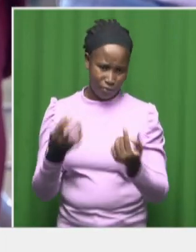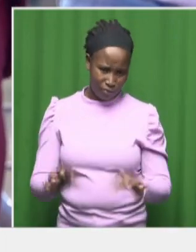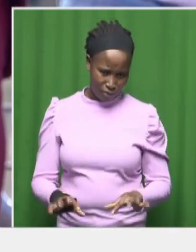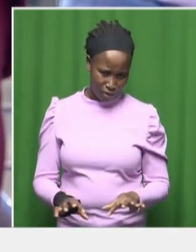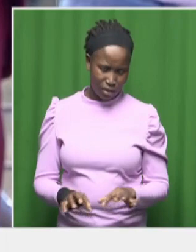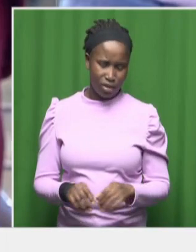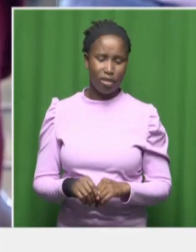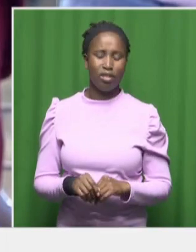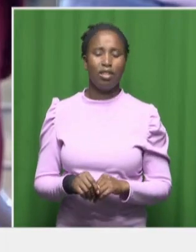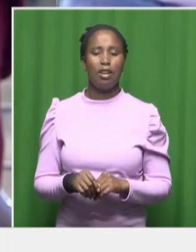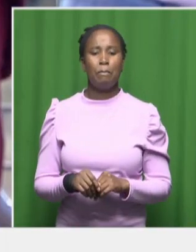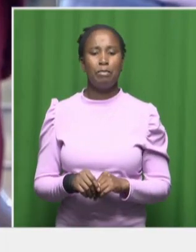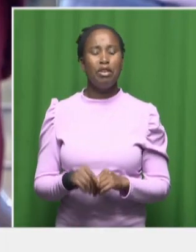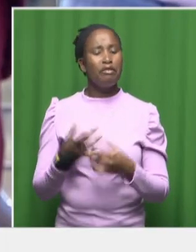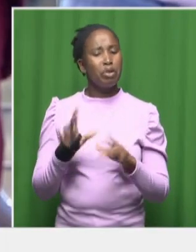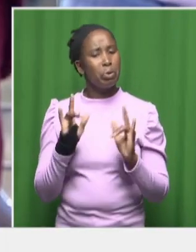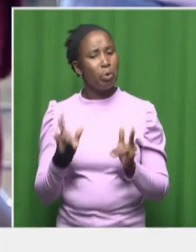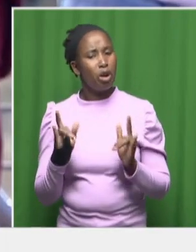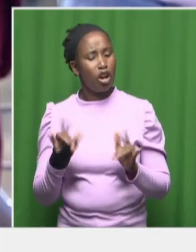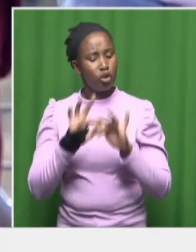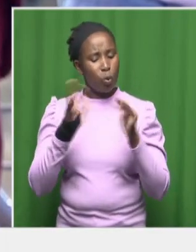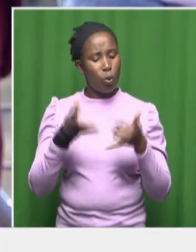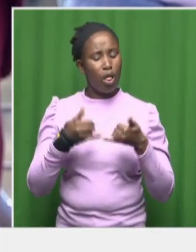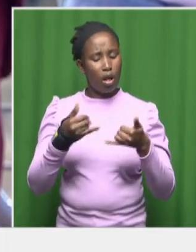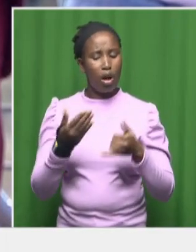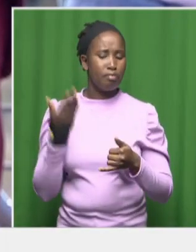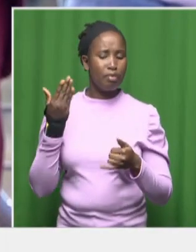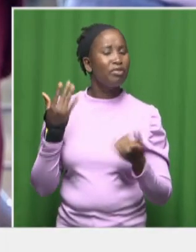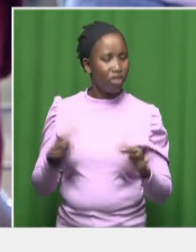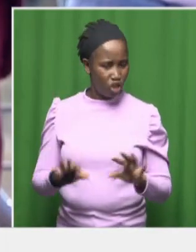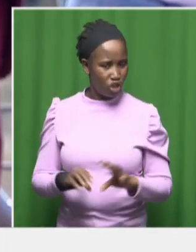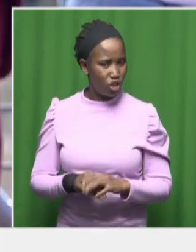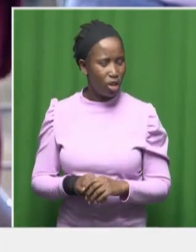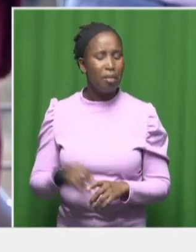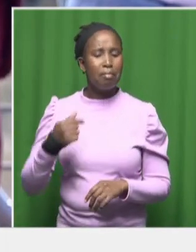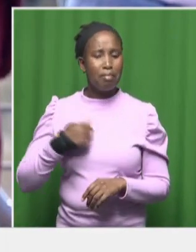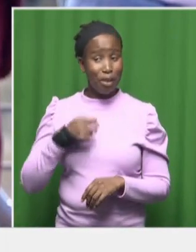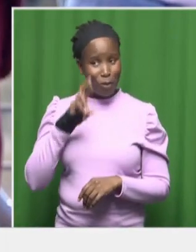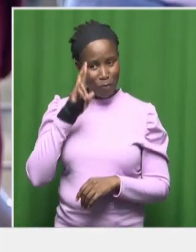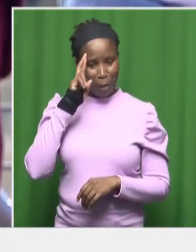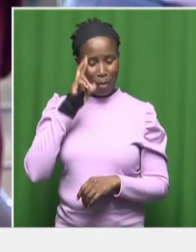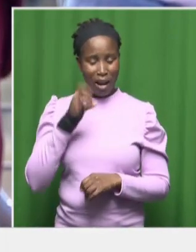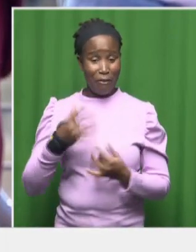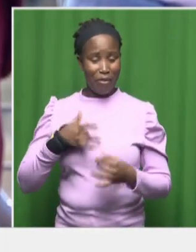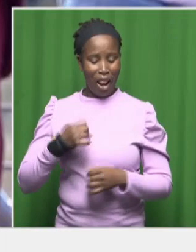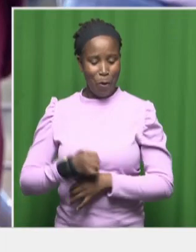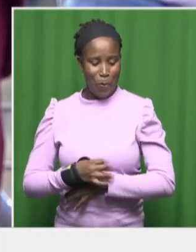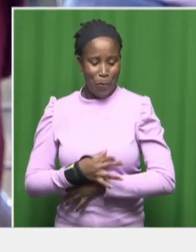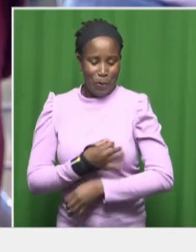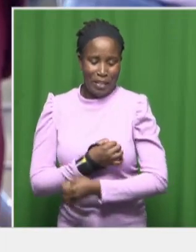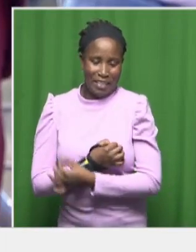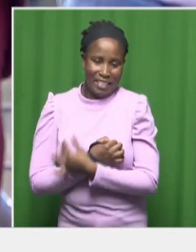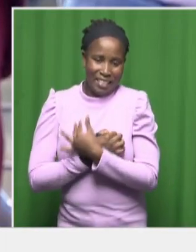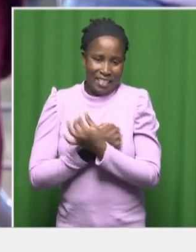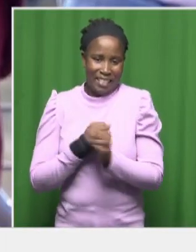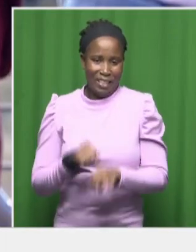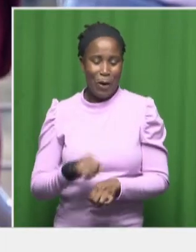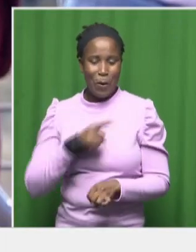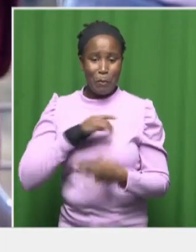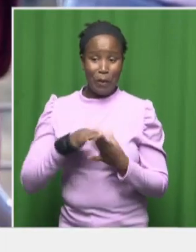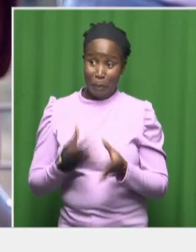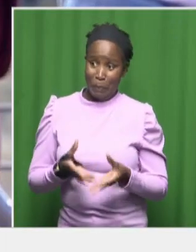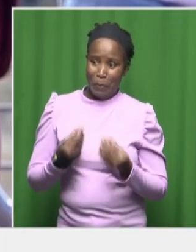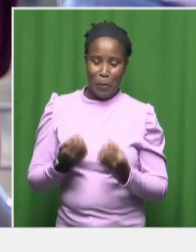recently, we watched the previous World Cup, and I still remember, it's goosebumps thinking back to that. But,